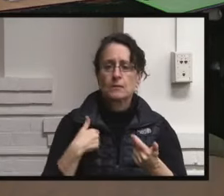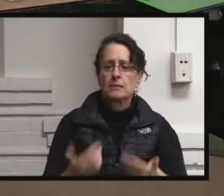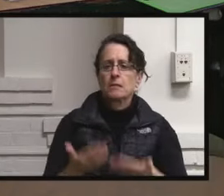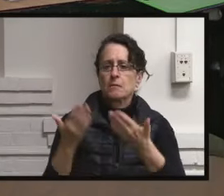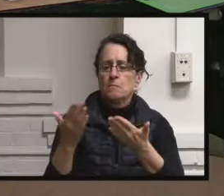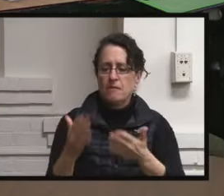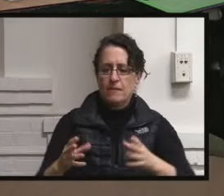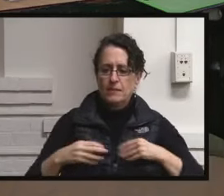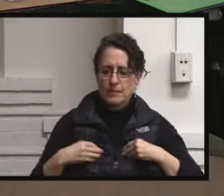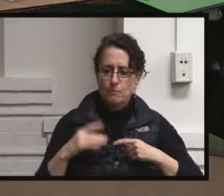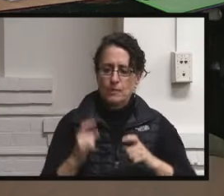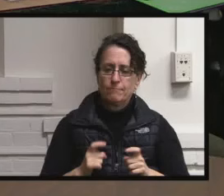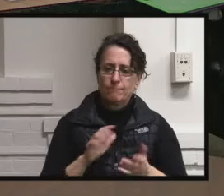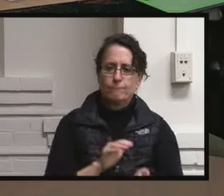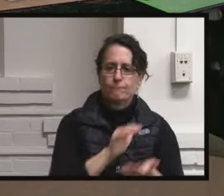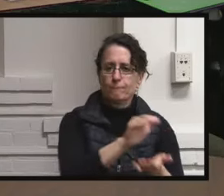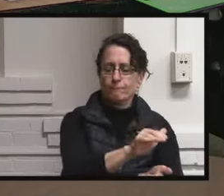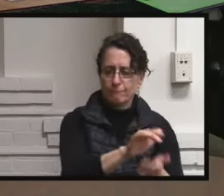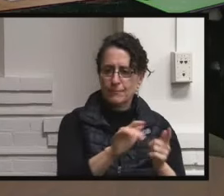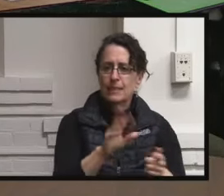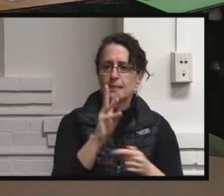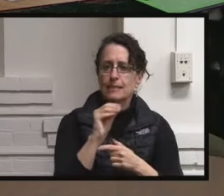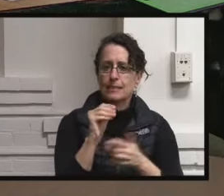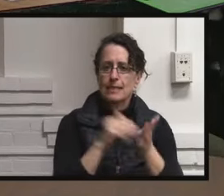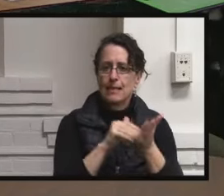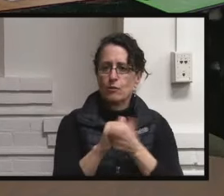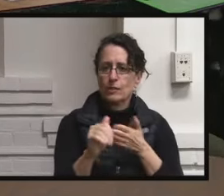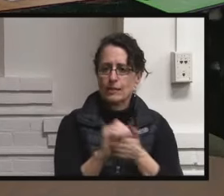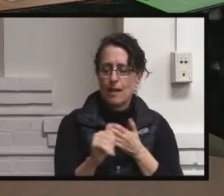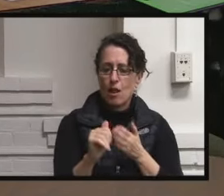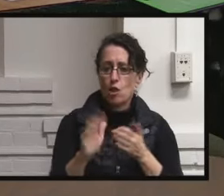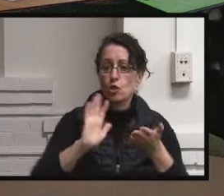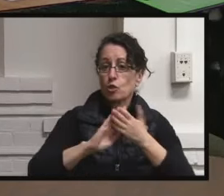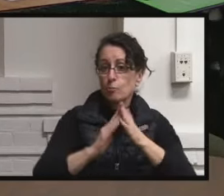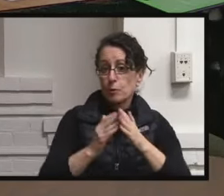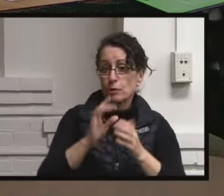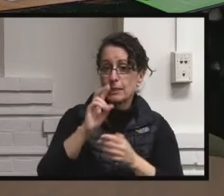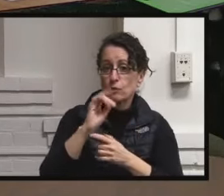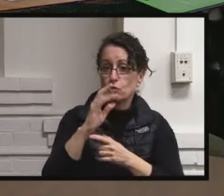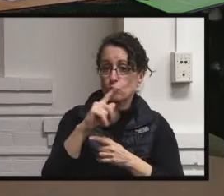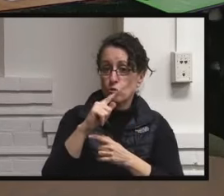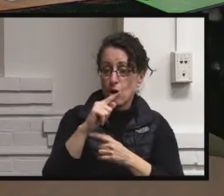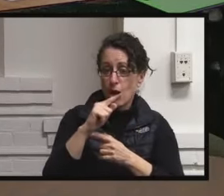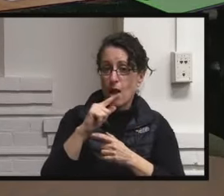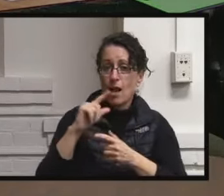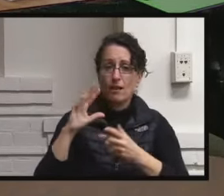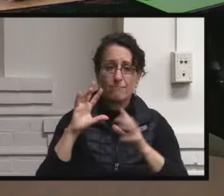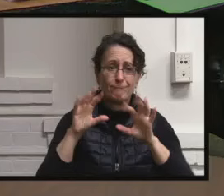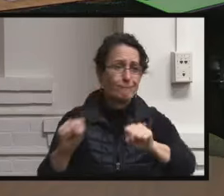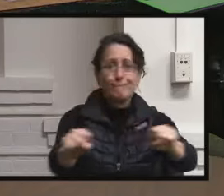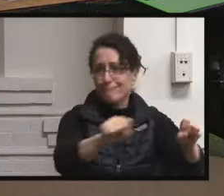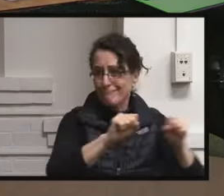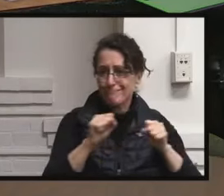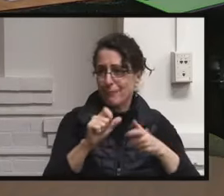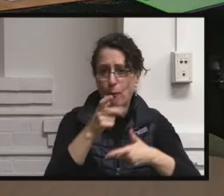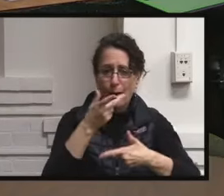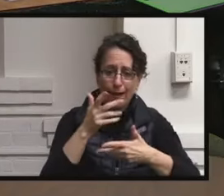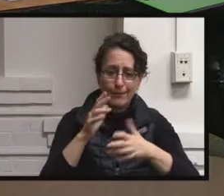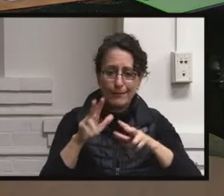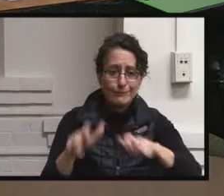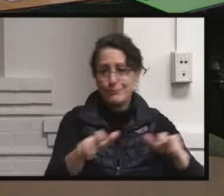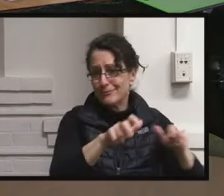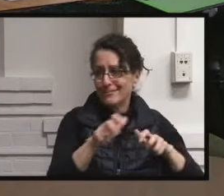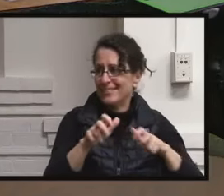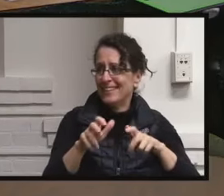accept and appropriate a $60,000 community drug interdiction grant from the Vermont Department of Public Safety. Any